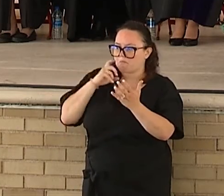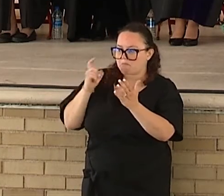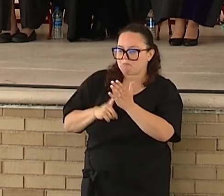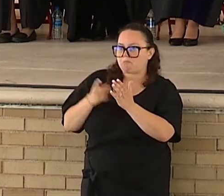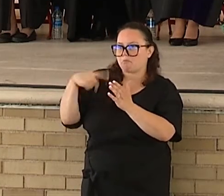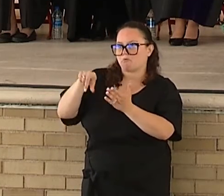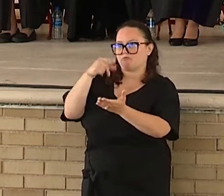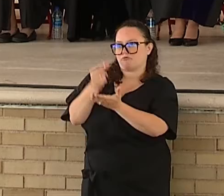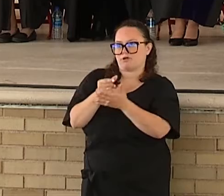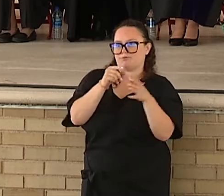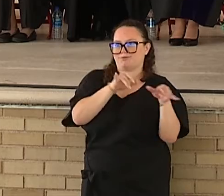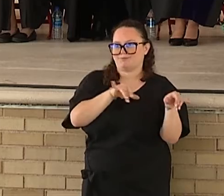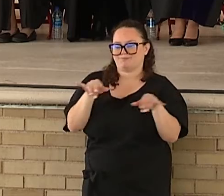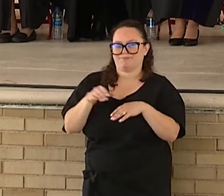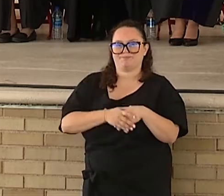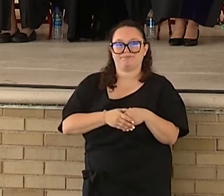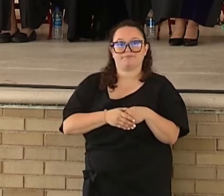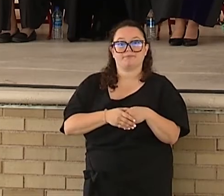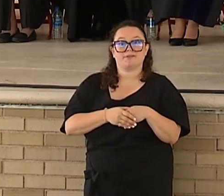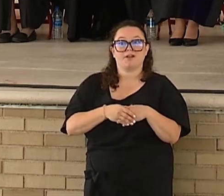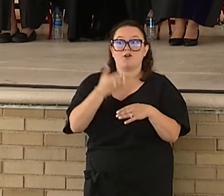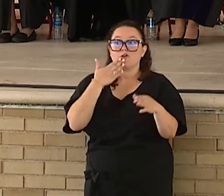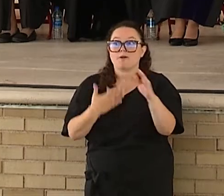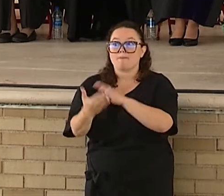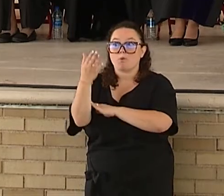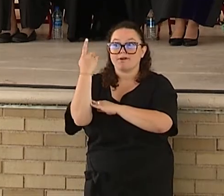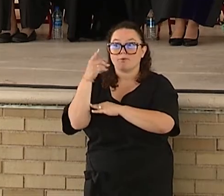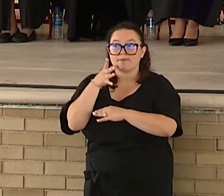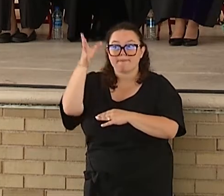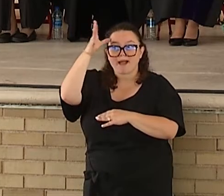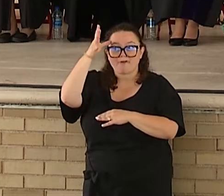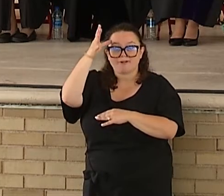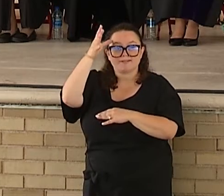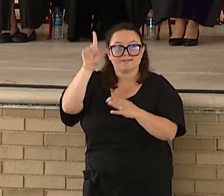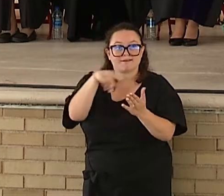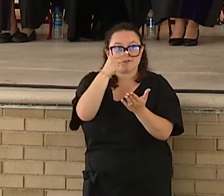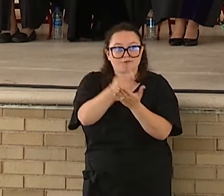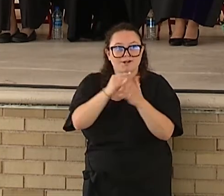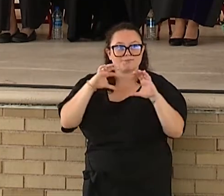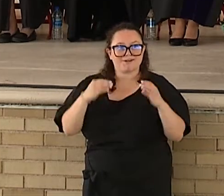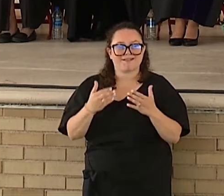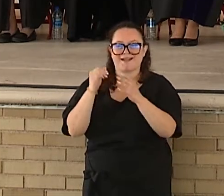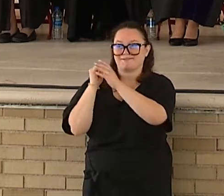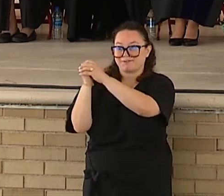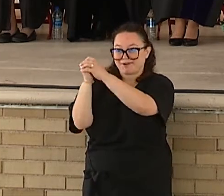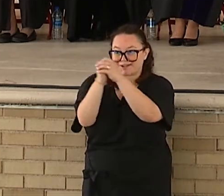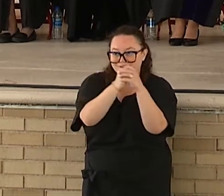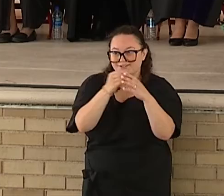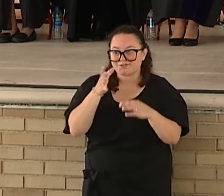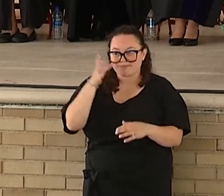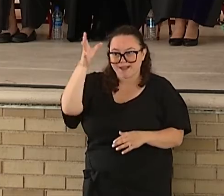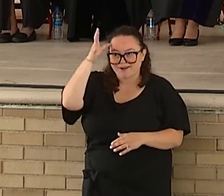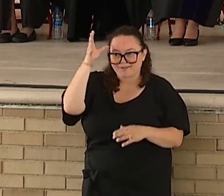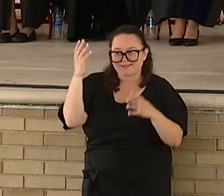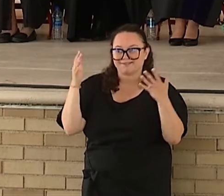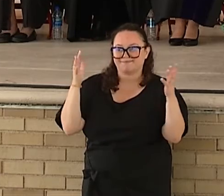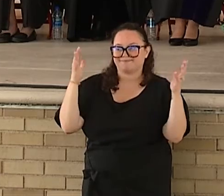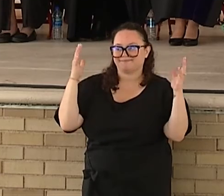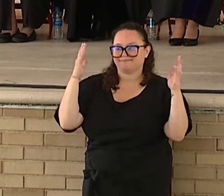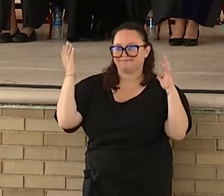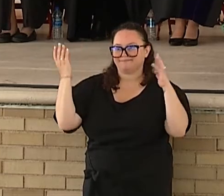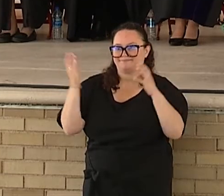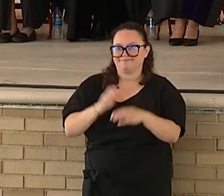tent, I want to say good morning to the parents of the graduates and congratulate them. And yes,